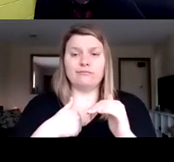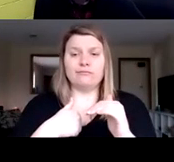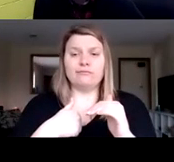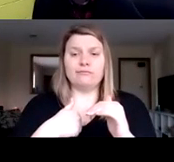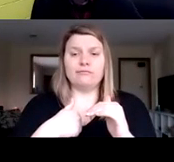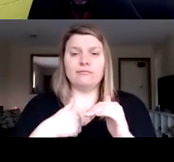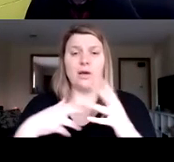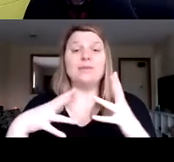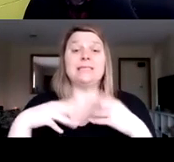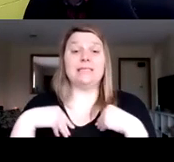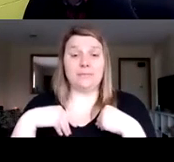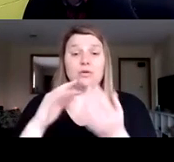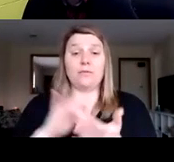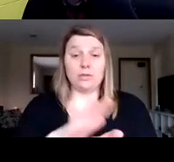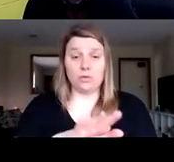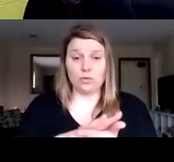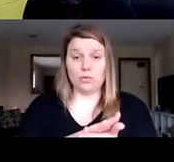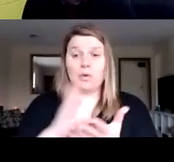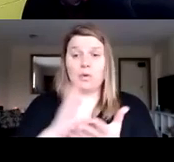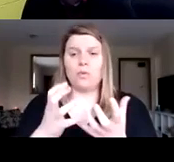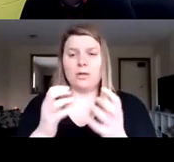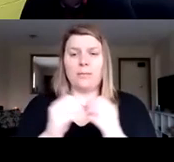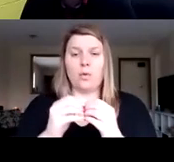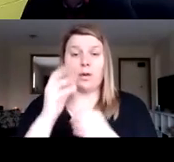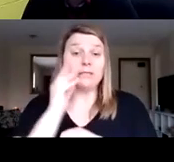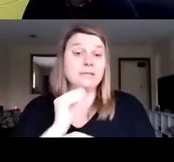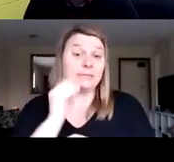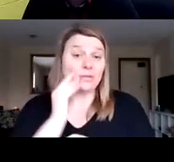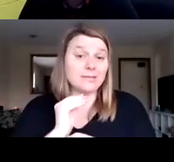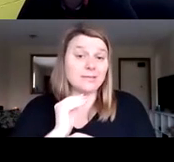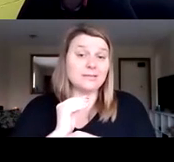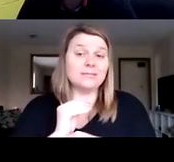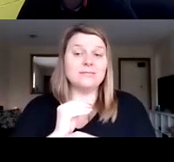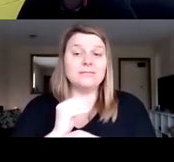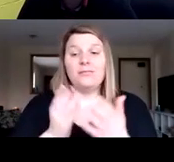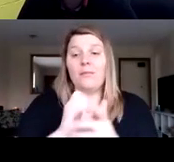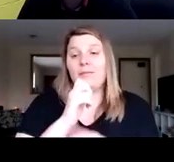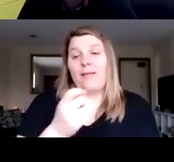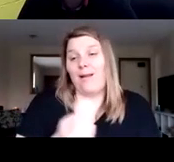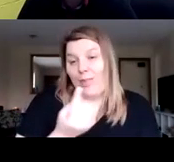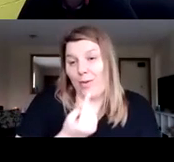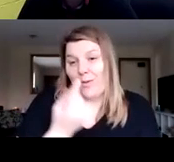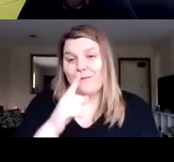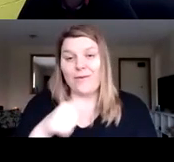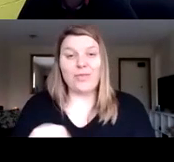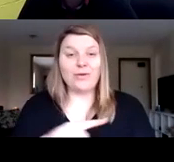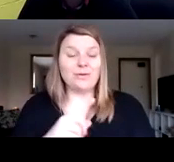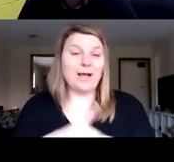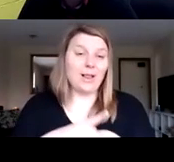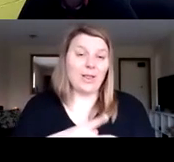medical school, wanted to have another kind of experience. I'm probably not alone for those that are in global